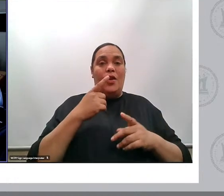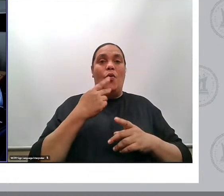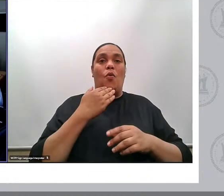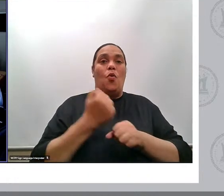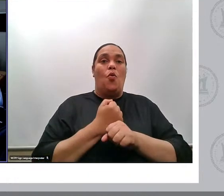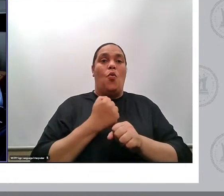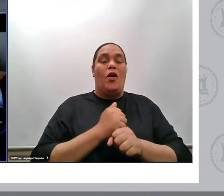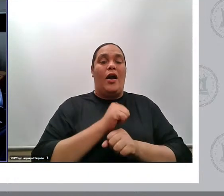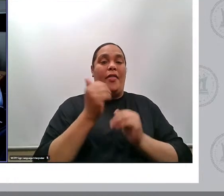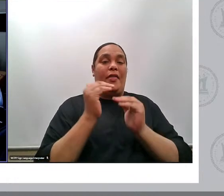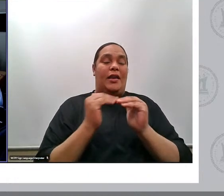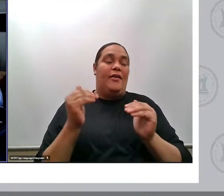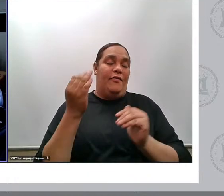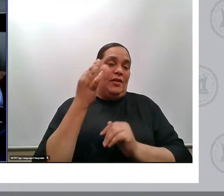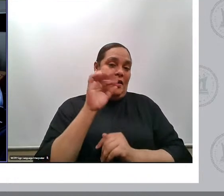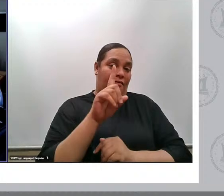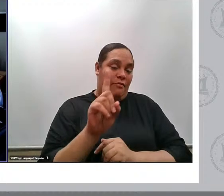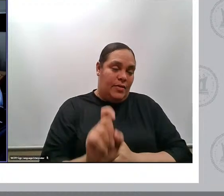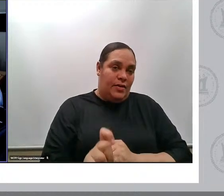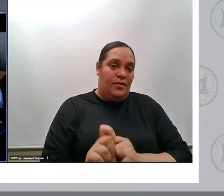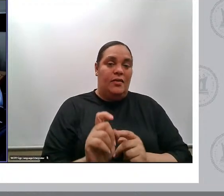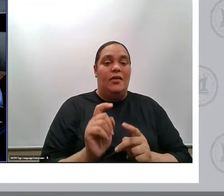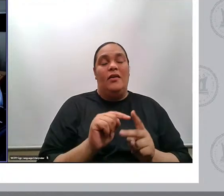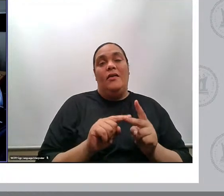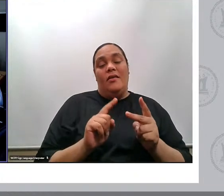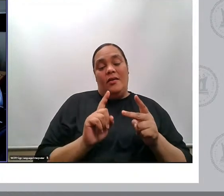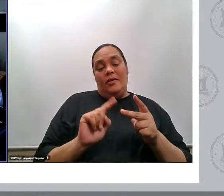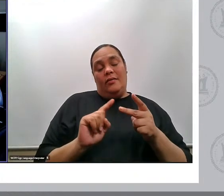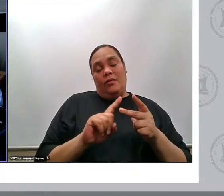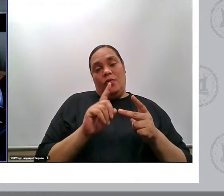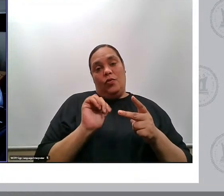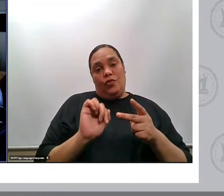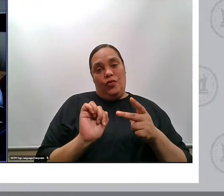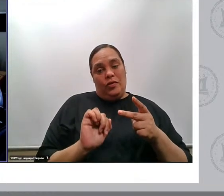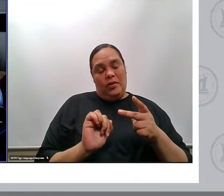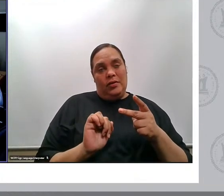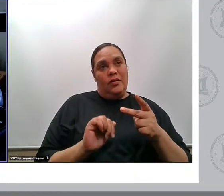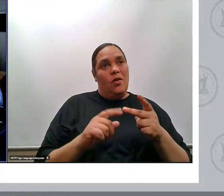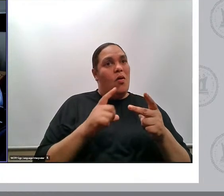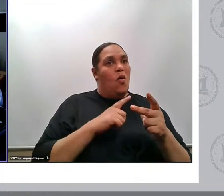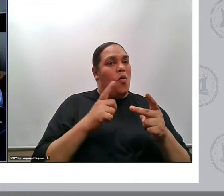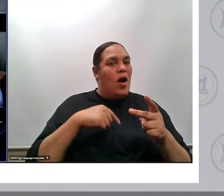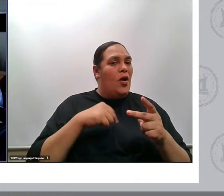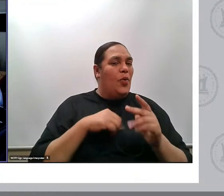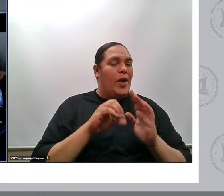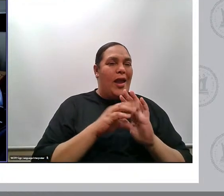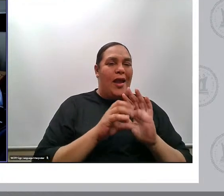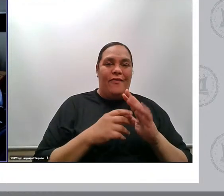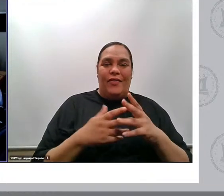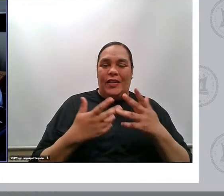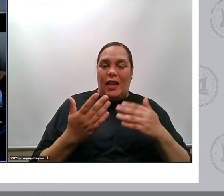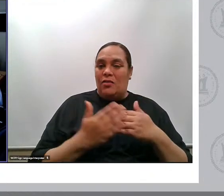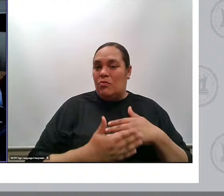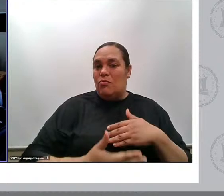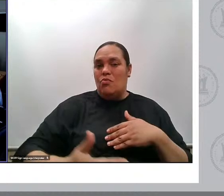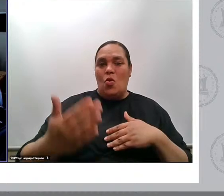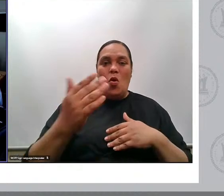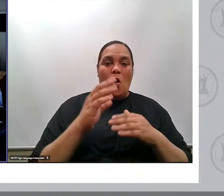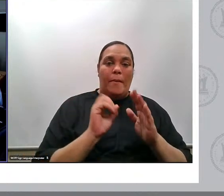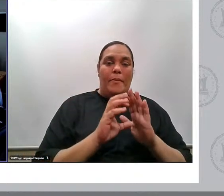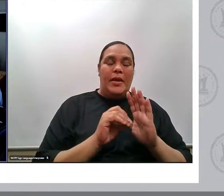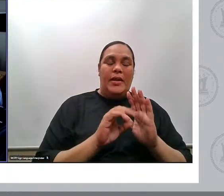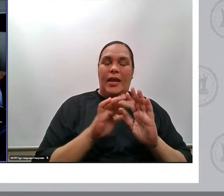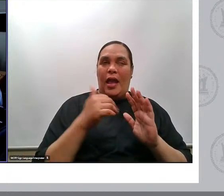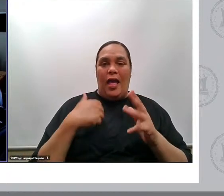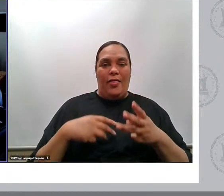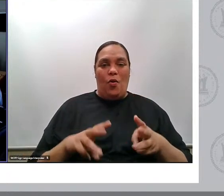another level of government? His second question is, why are we not advertising further on other mediums